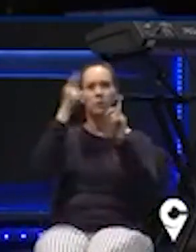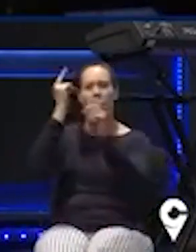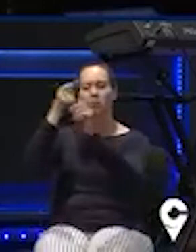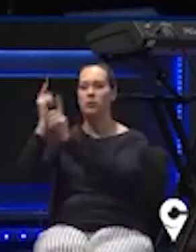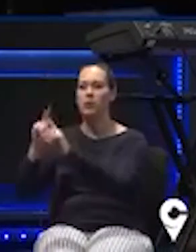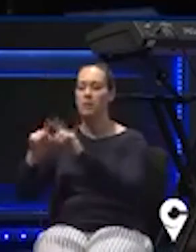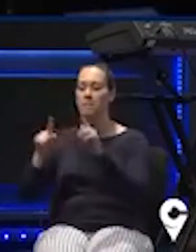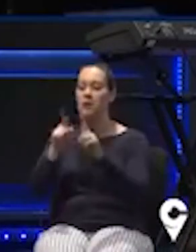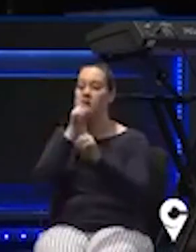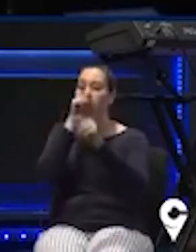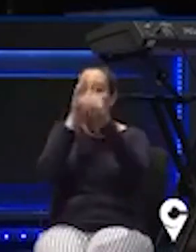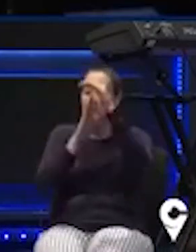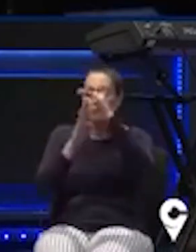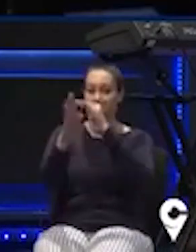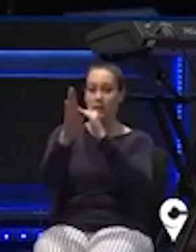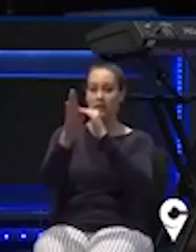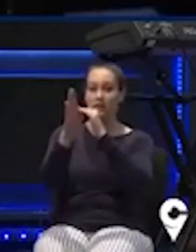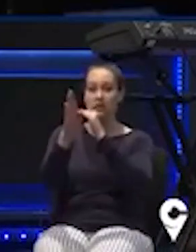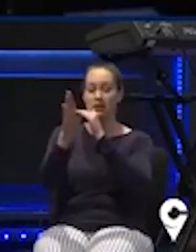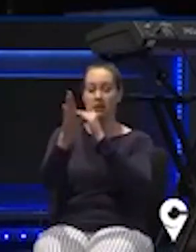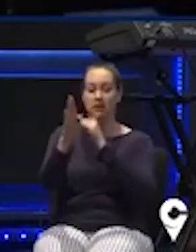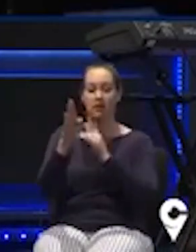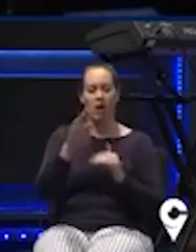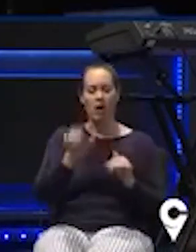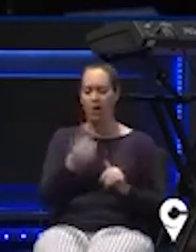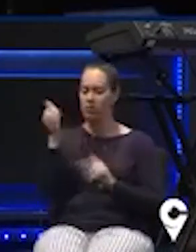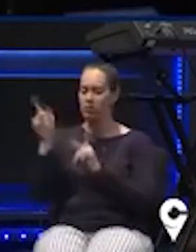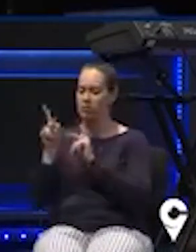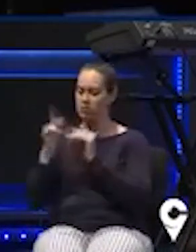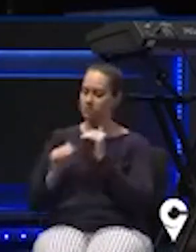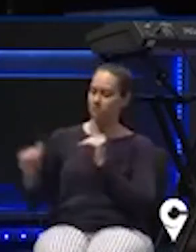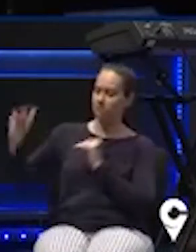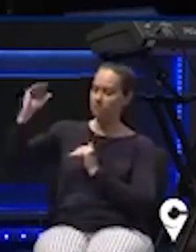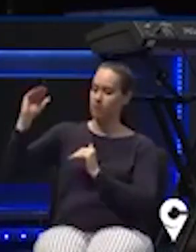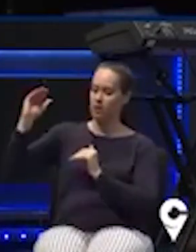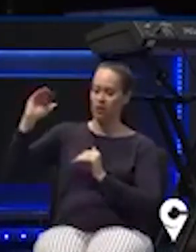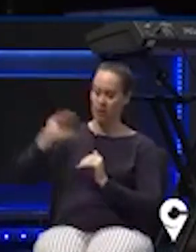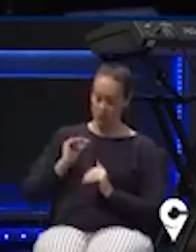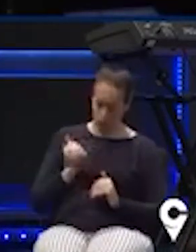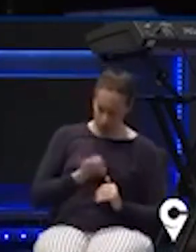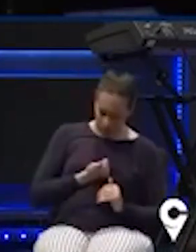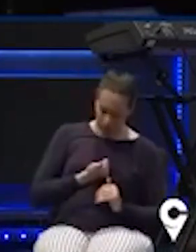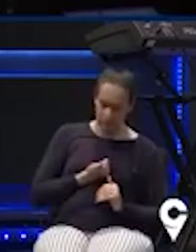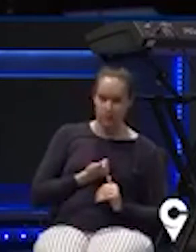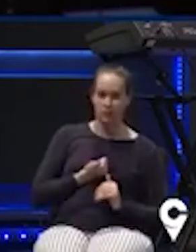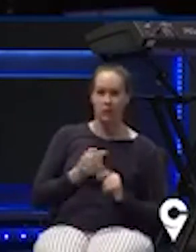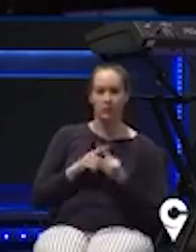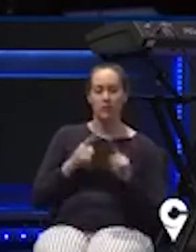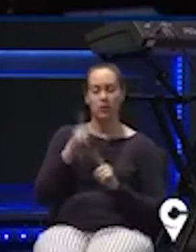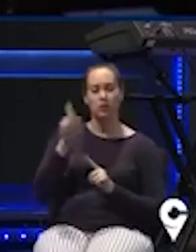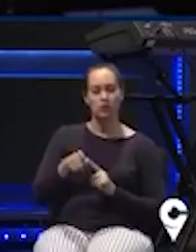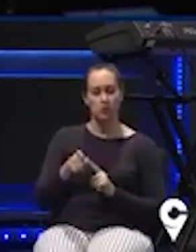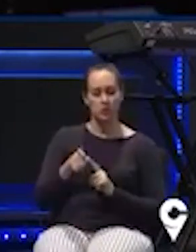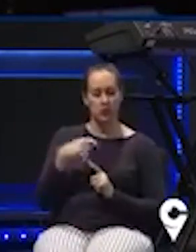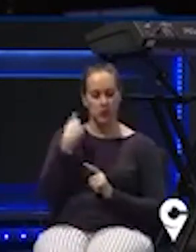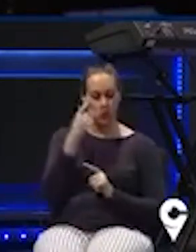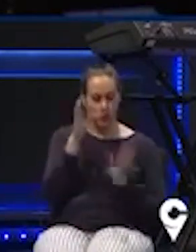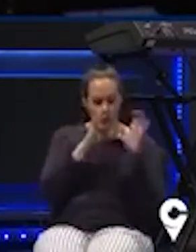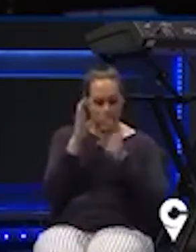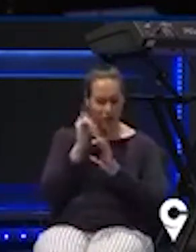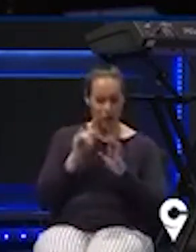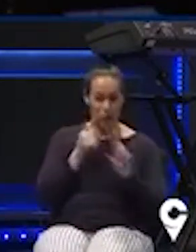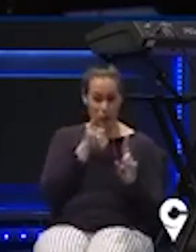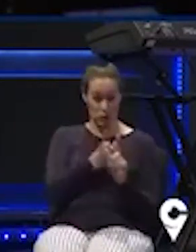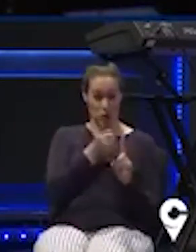humility consider others better than yourselves. Each of you should not only look out for your own interest, but also for the